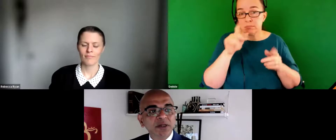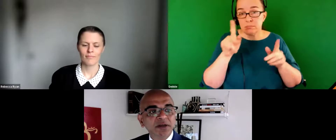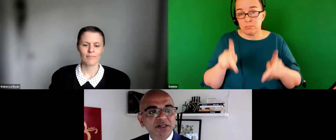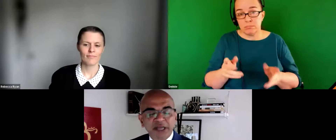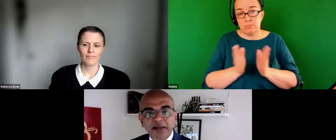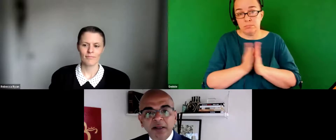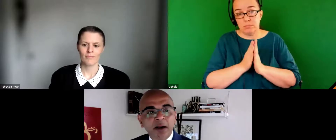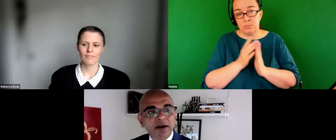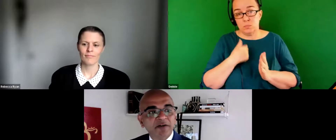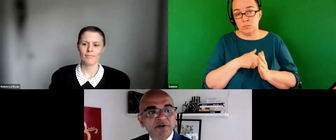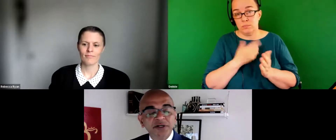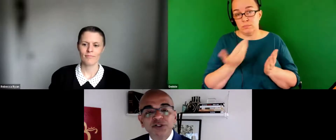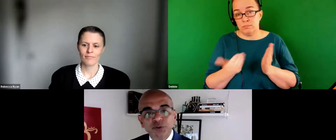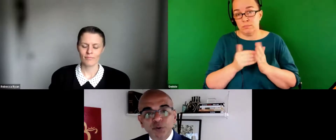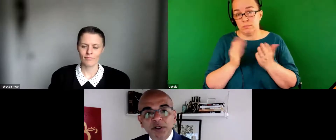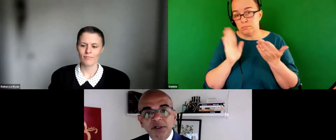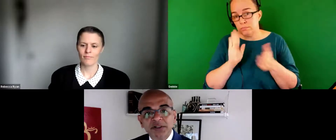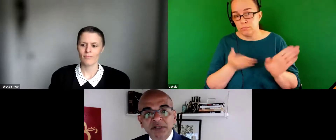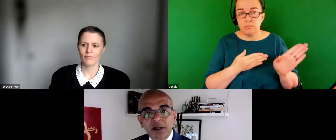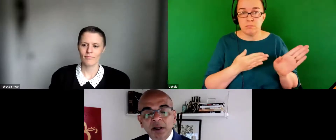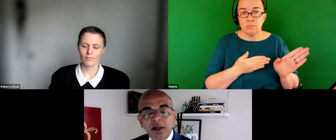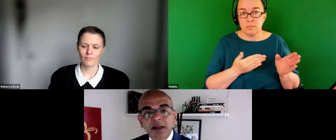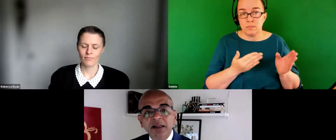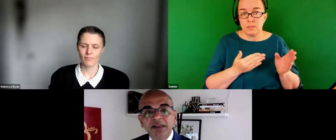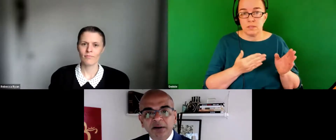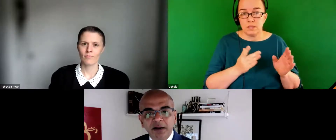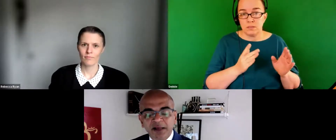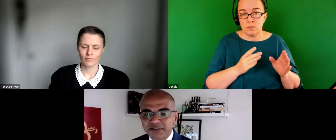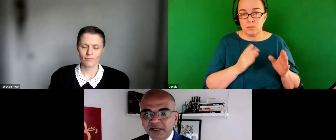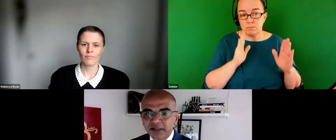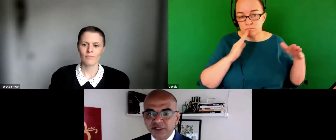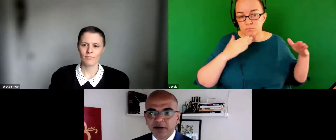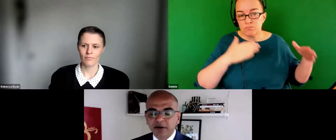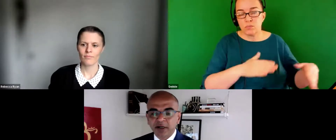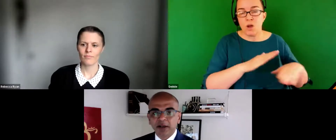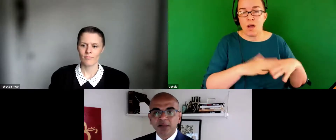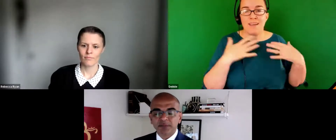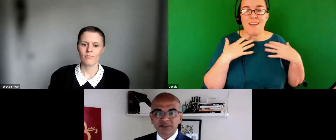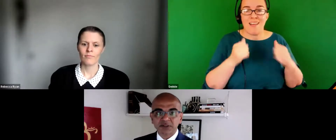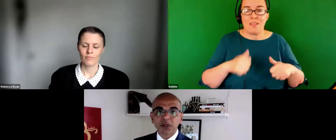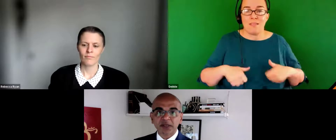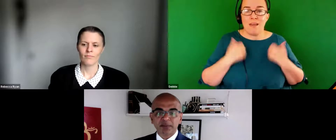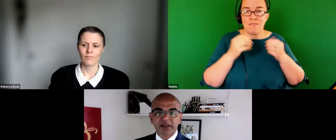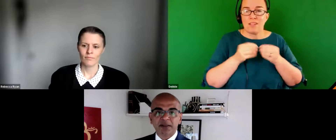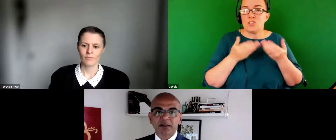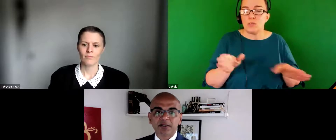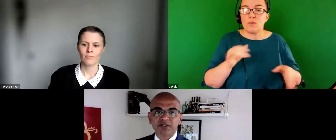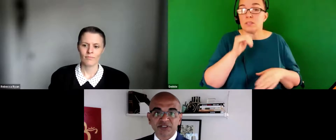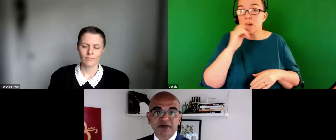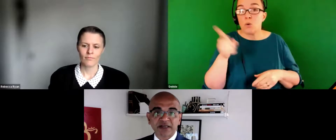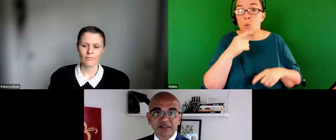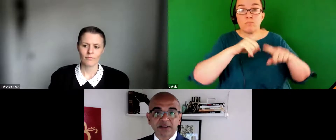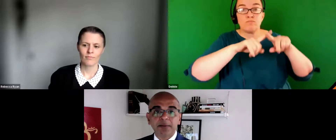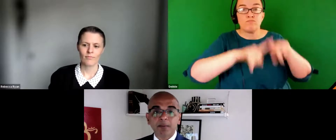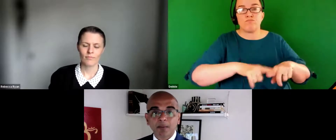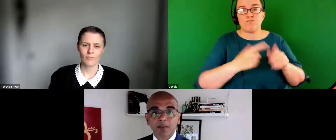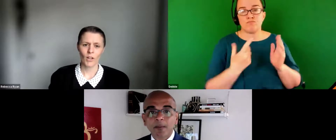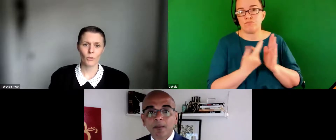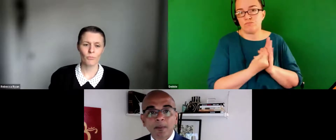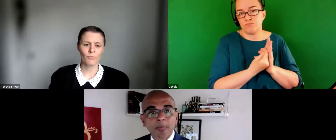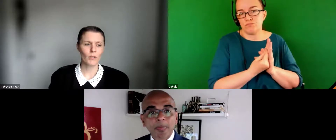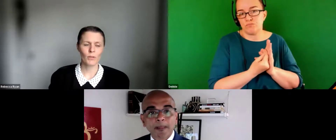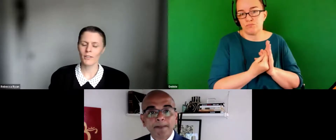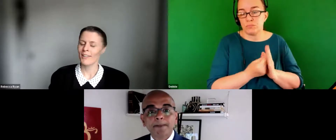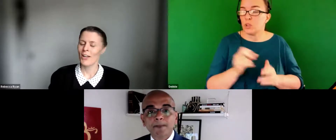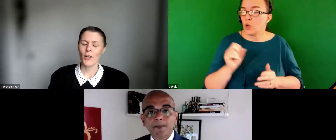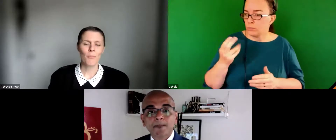that we rechannel our efforts towards a healthier lifestyle in general and not be solely dependent on just the vaccine.